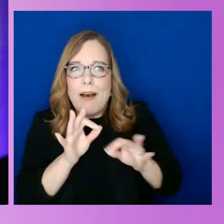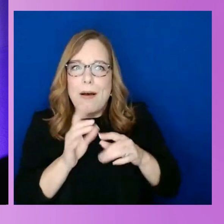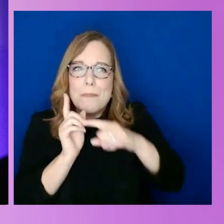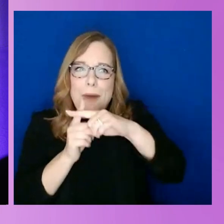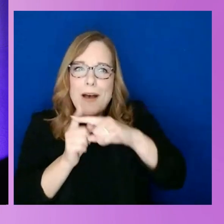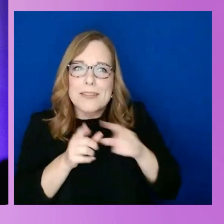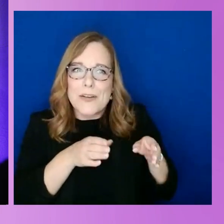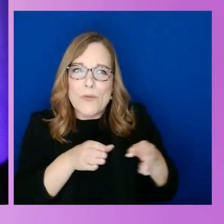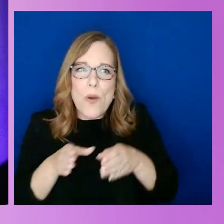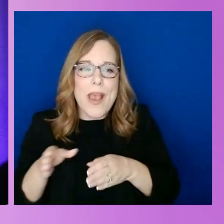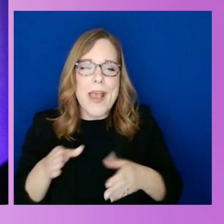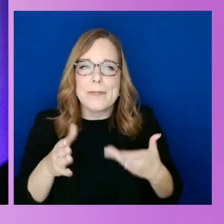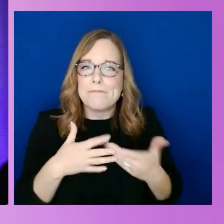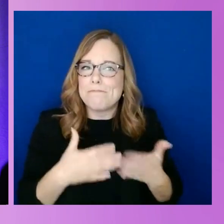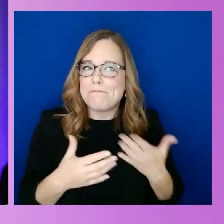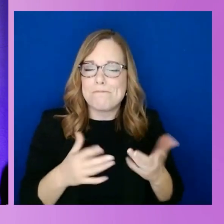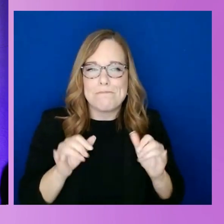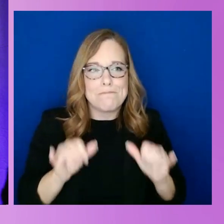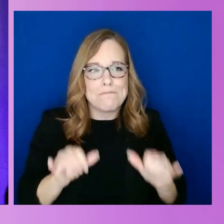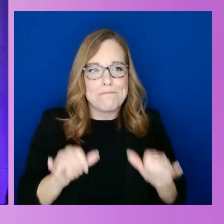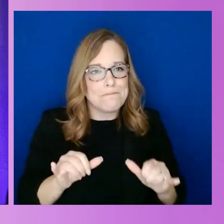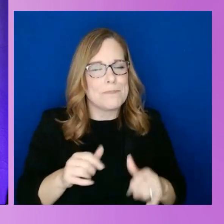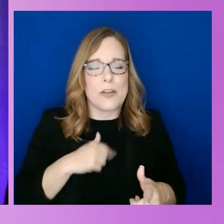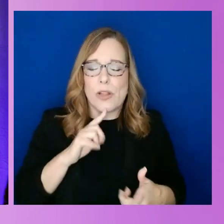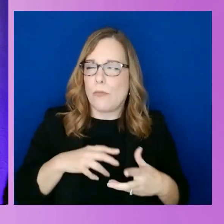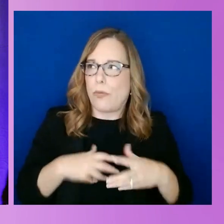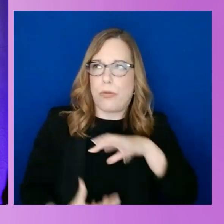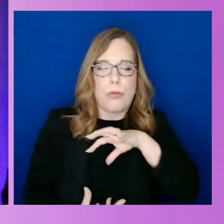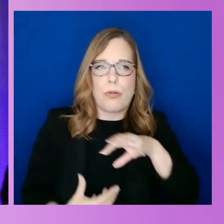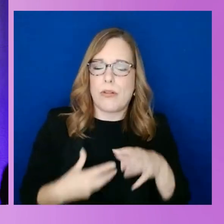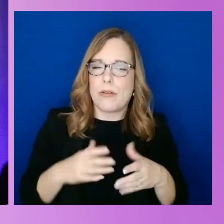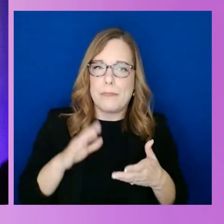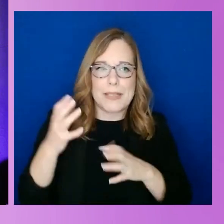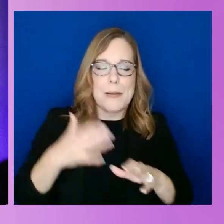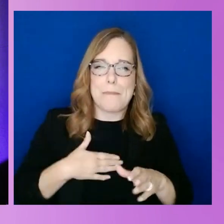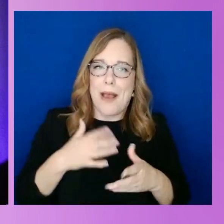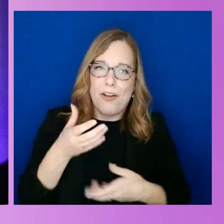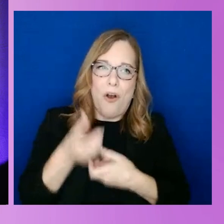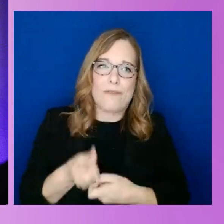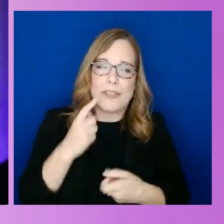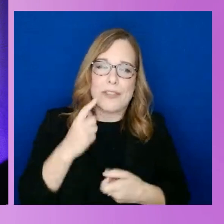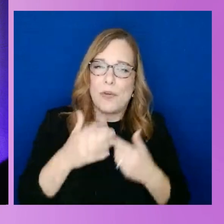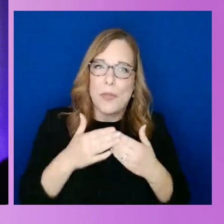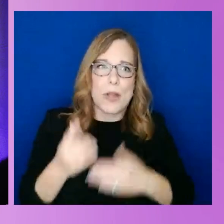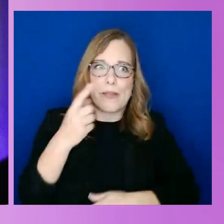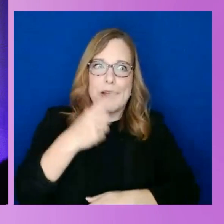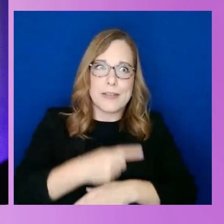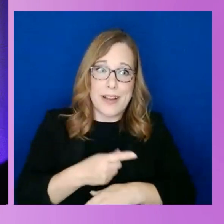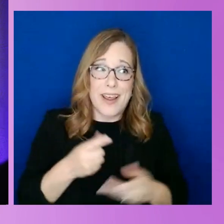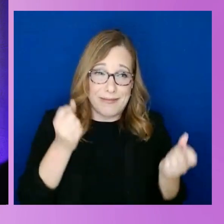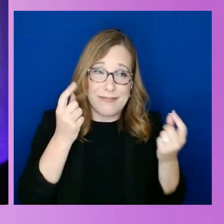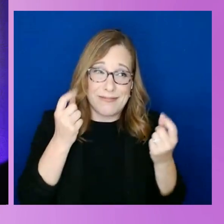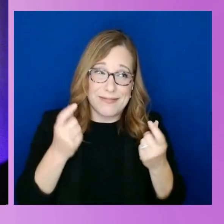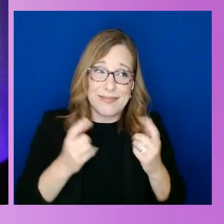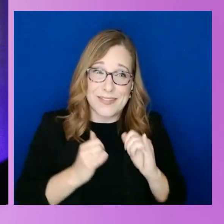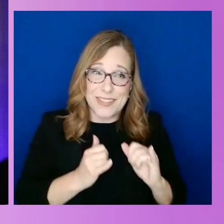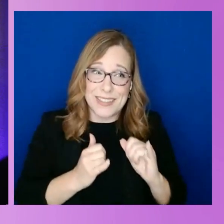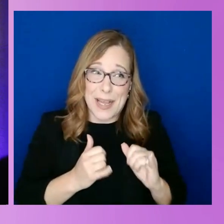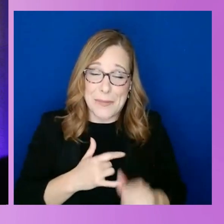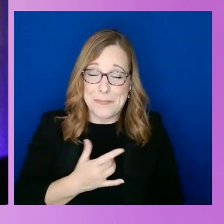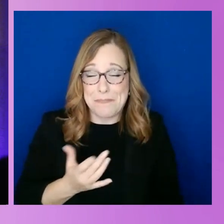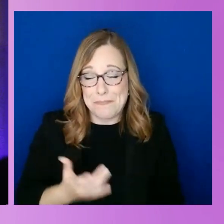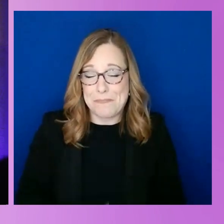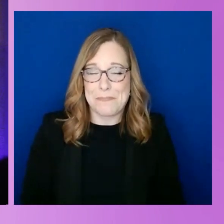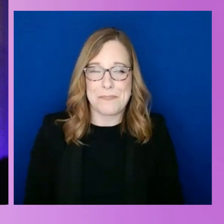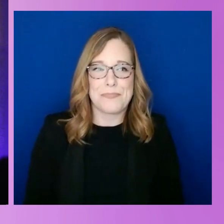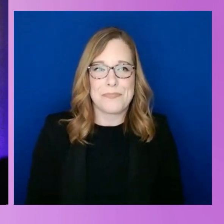my focus and confidence for the rest of the day. Can anyone relate? Anyone experience this? Yeah, so